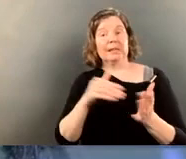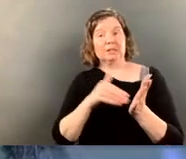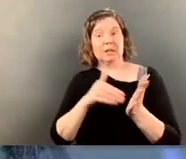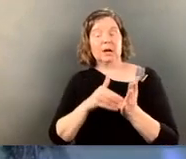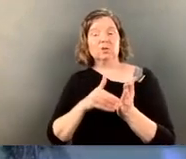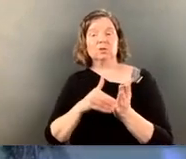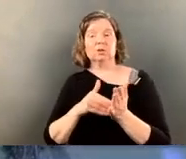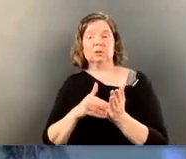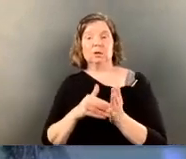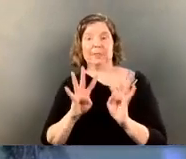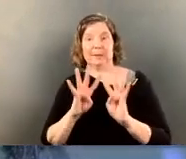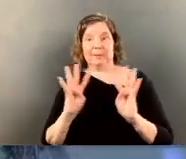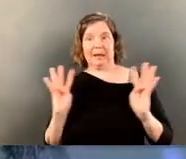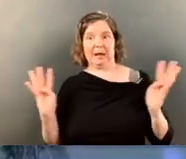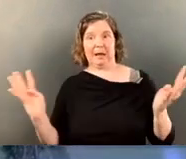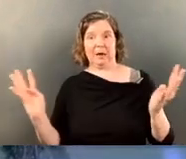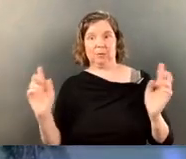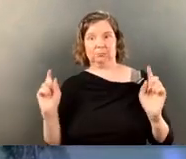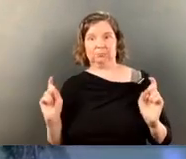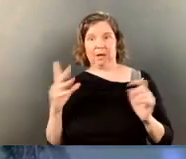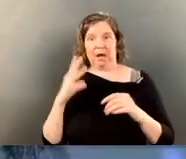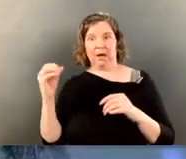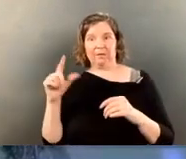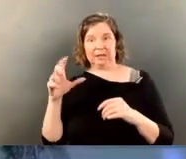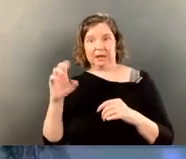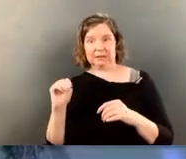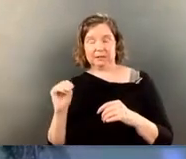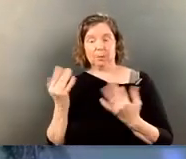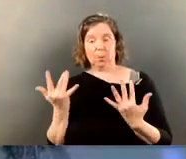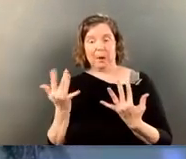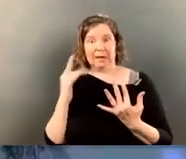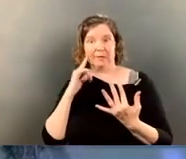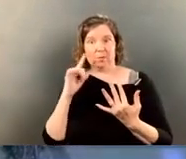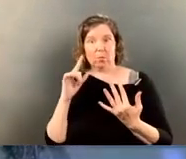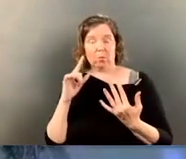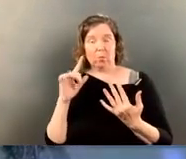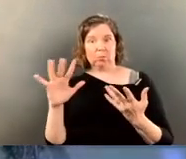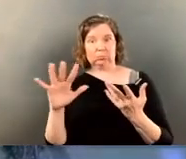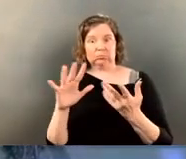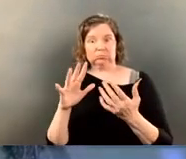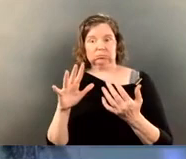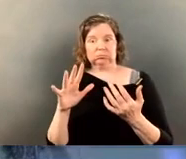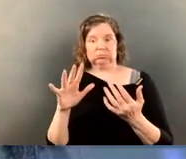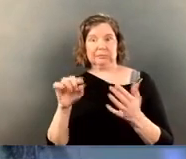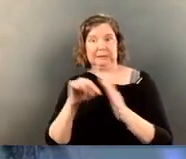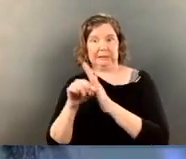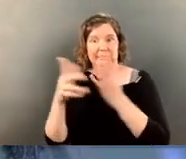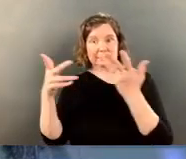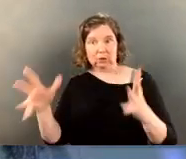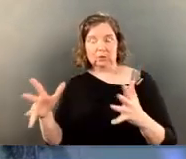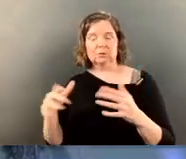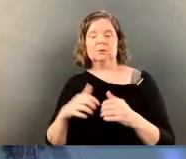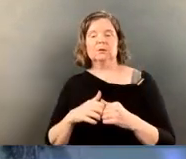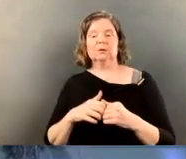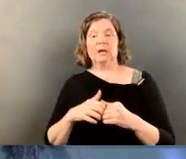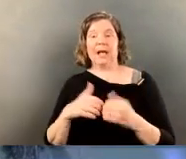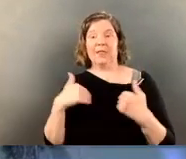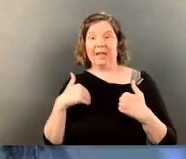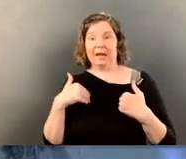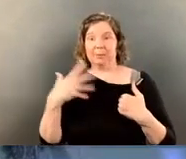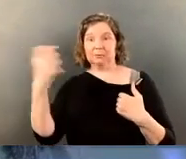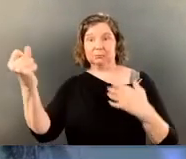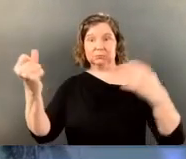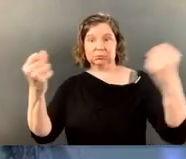doctors would be on the outskirts of the Colosseum, and when the Christians were killed and they took the animals